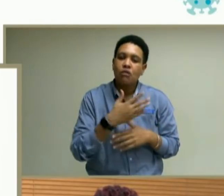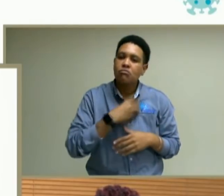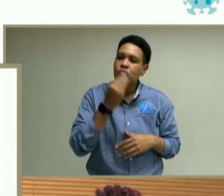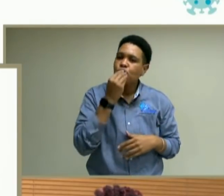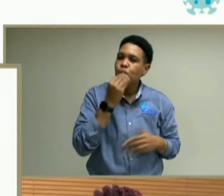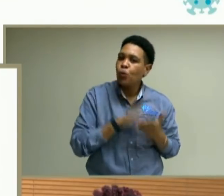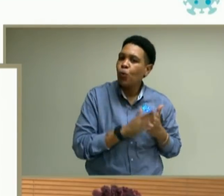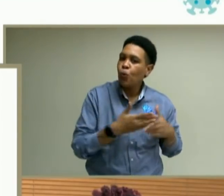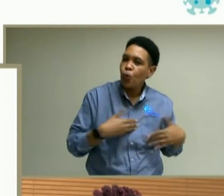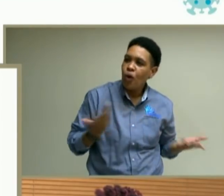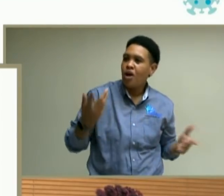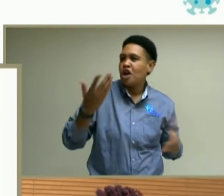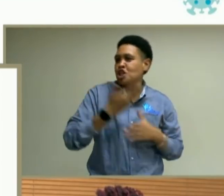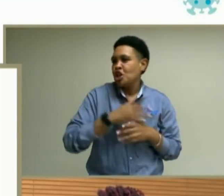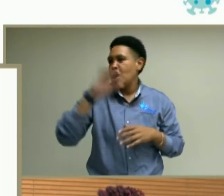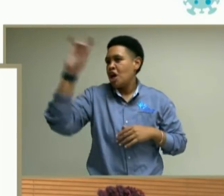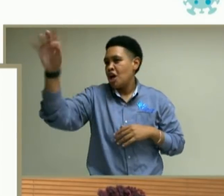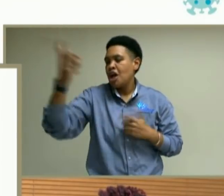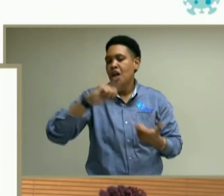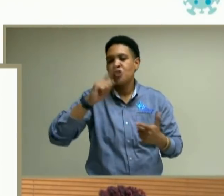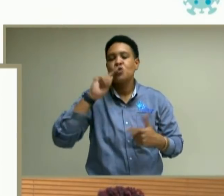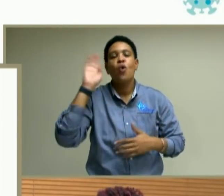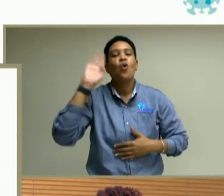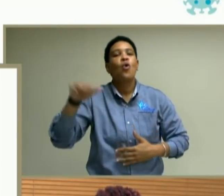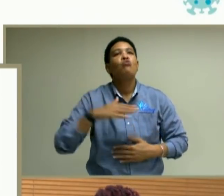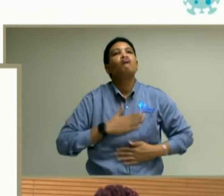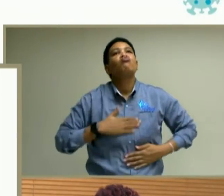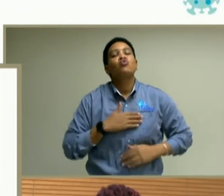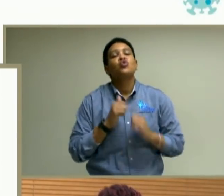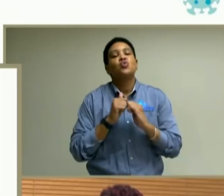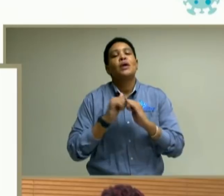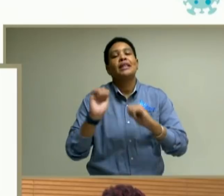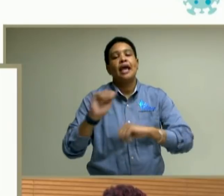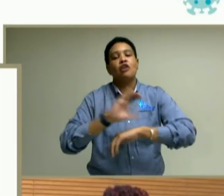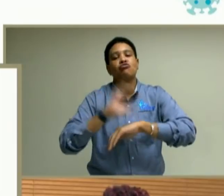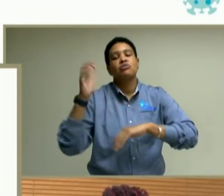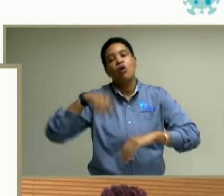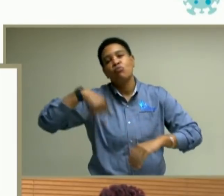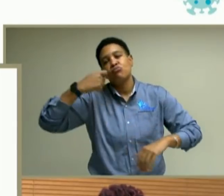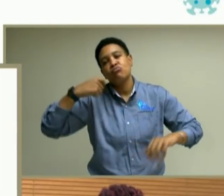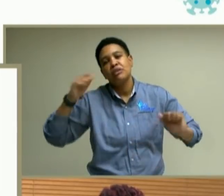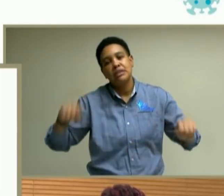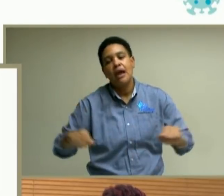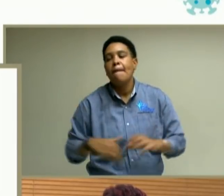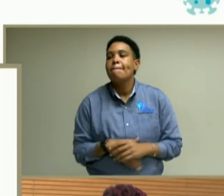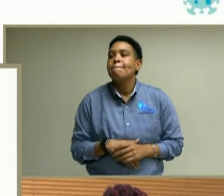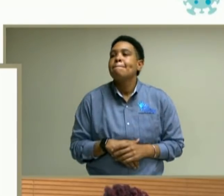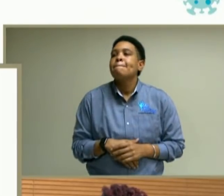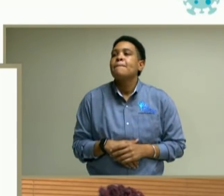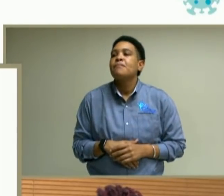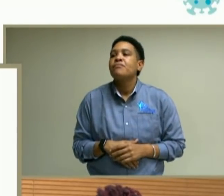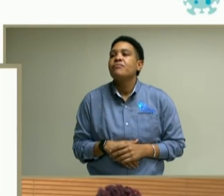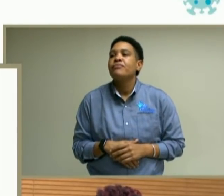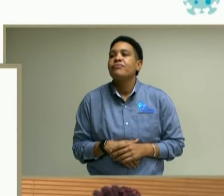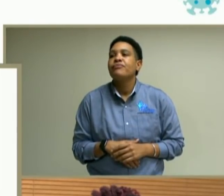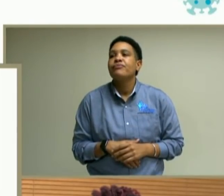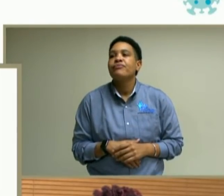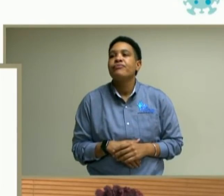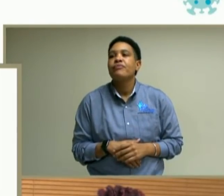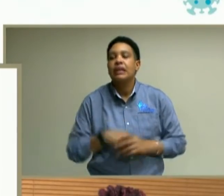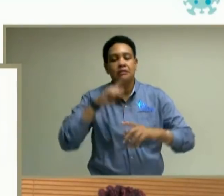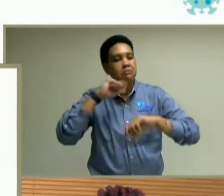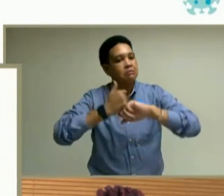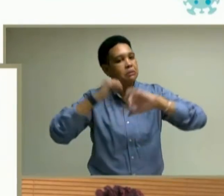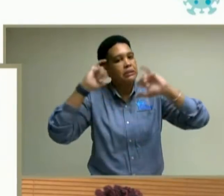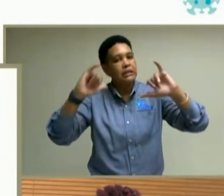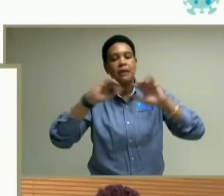recipes and so on, and so we can all enjoy together the Christmas meal. And so you can set up, just as how you